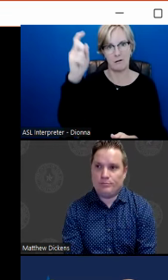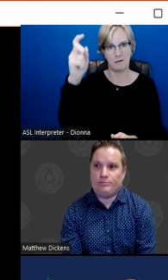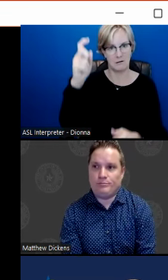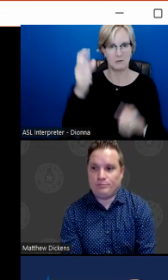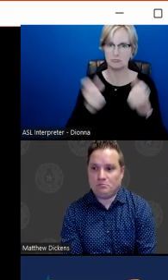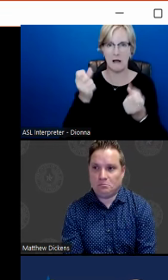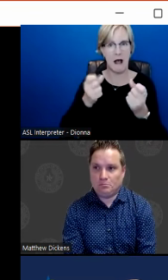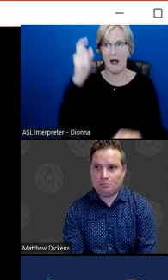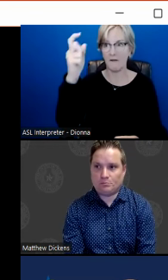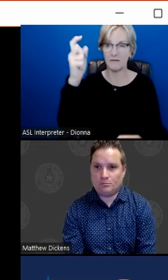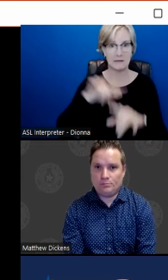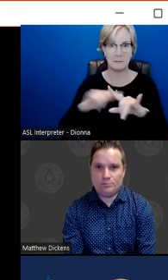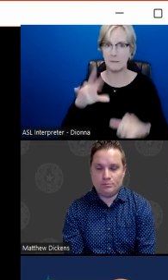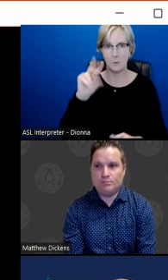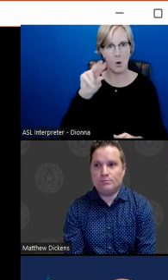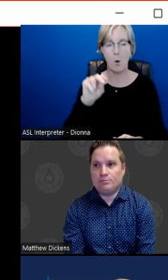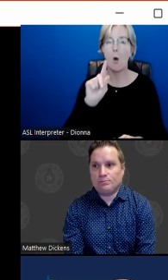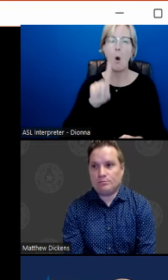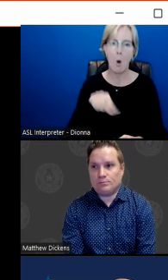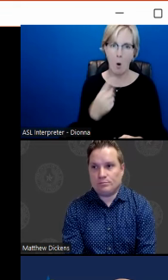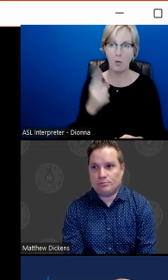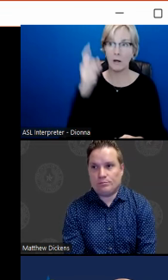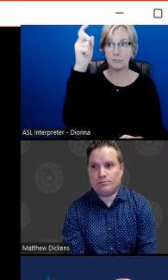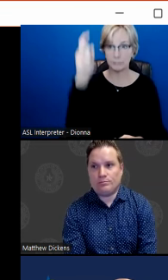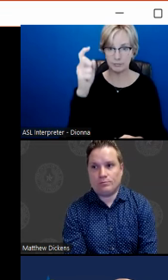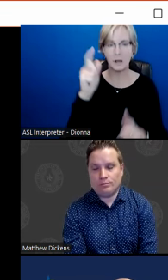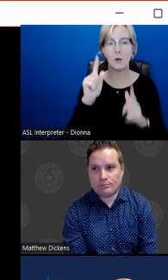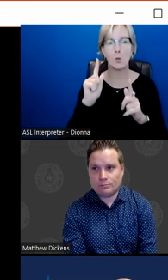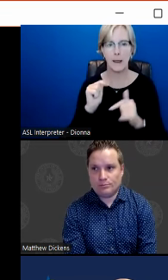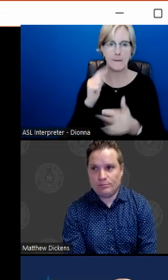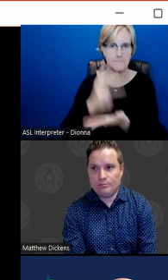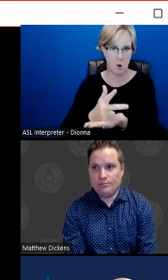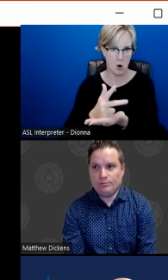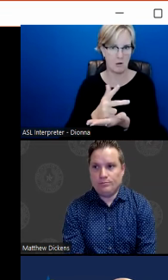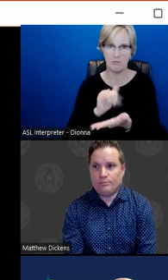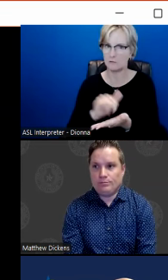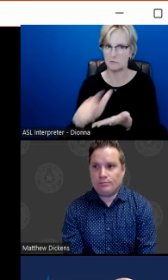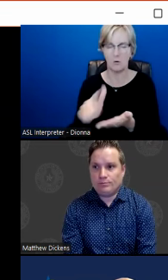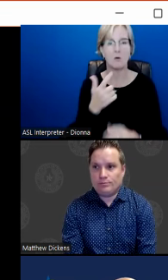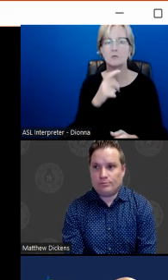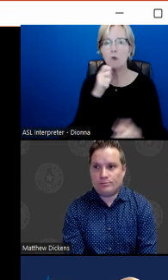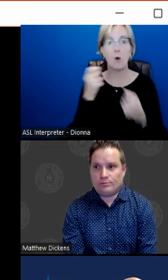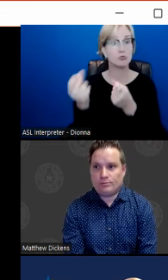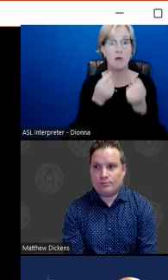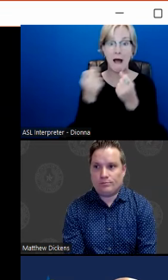mirror. Please only put that placard on the mirror when you're parking and don't drive around with it. It is a distraction when you're driving.